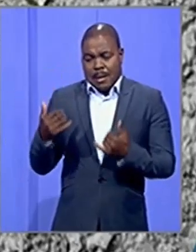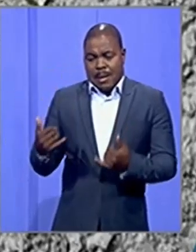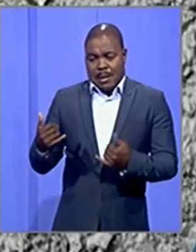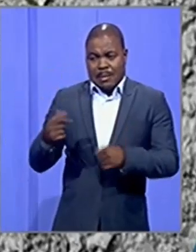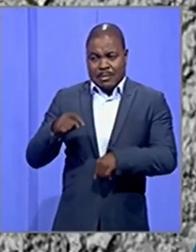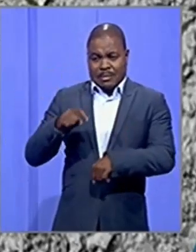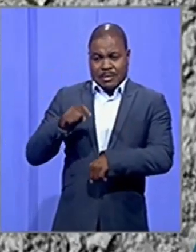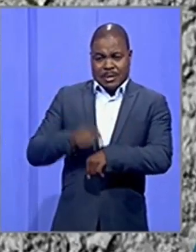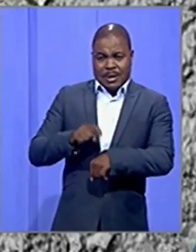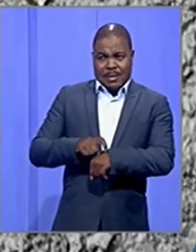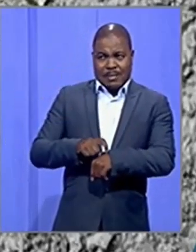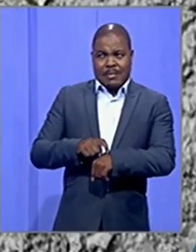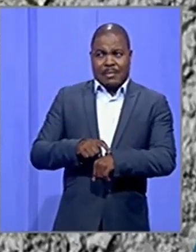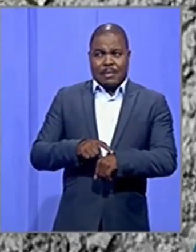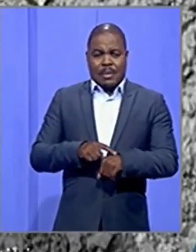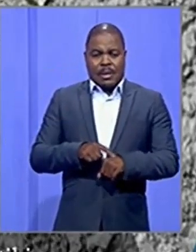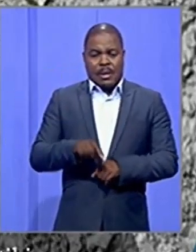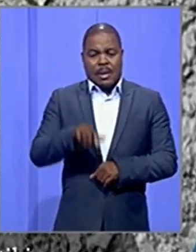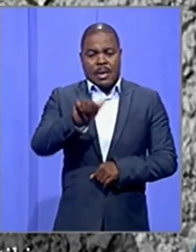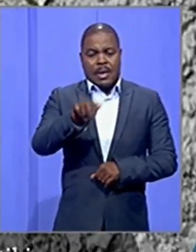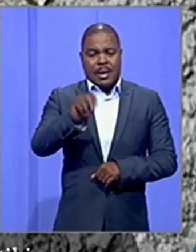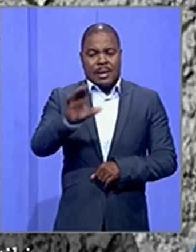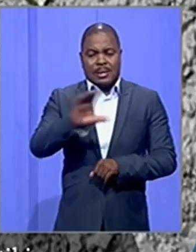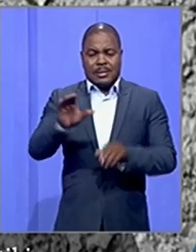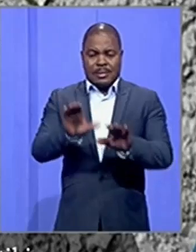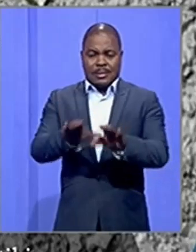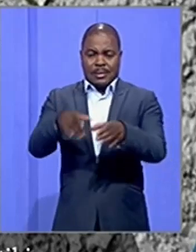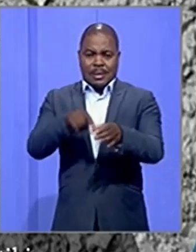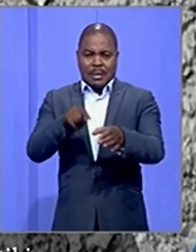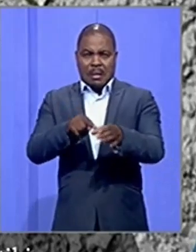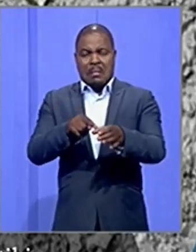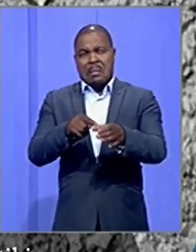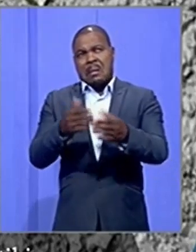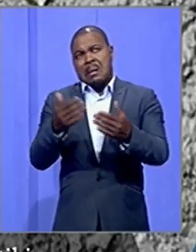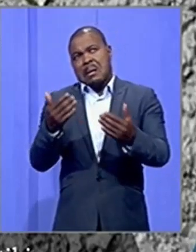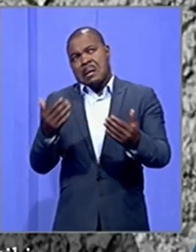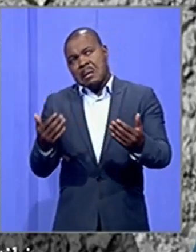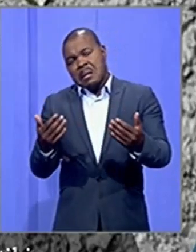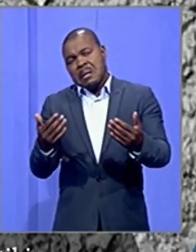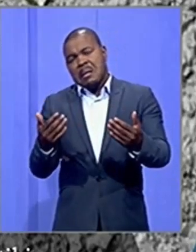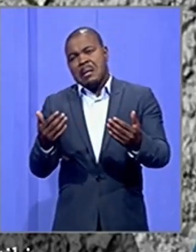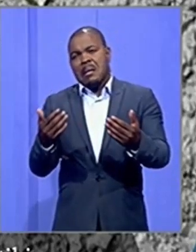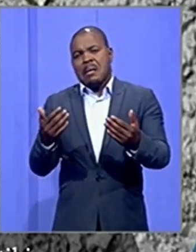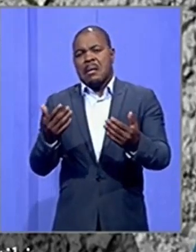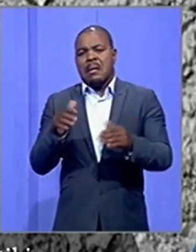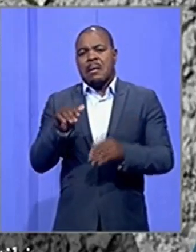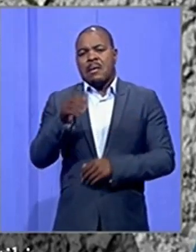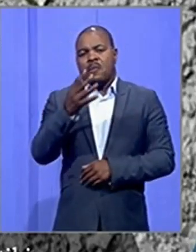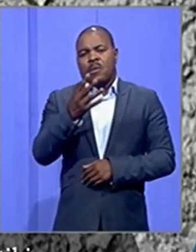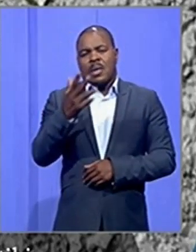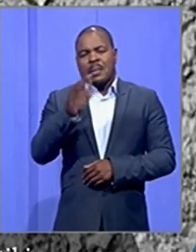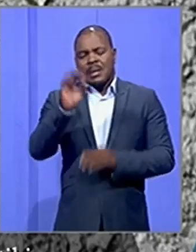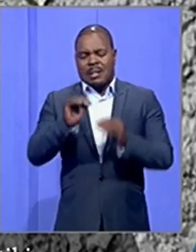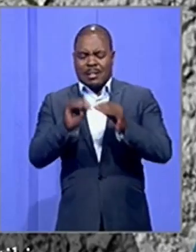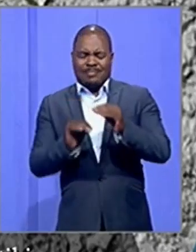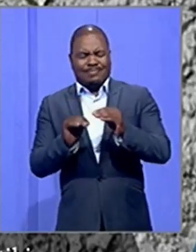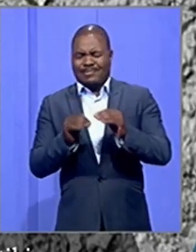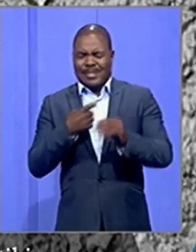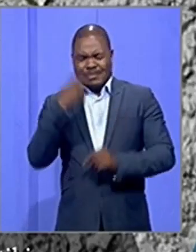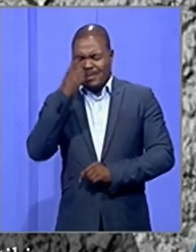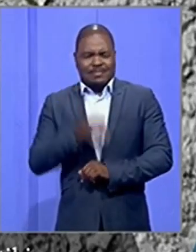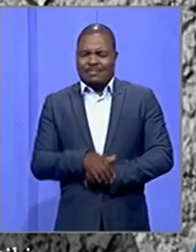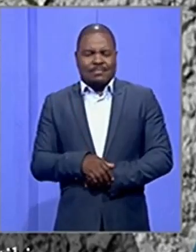hore mo ga ona wa the African National Congress e ka bona less than 48%. Me ke bona hona le